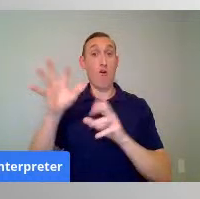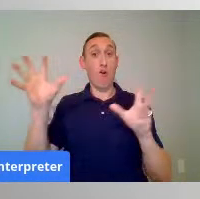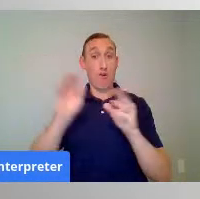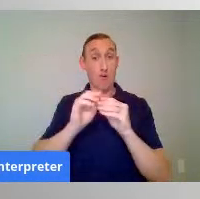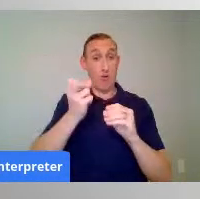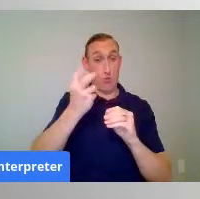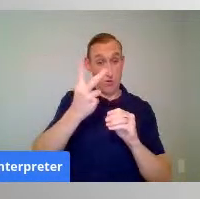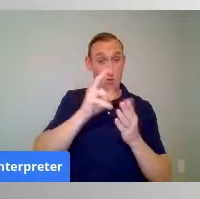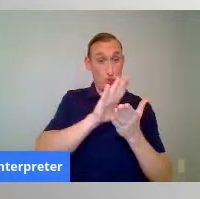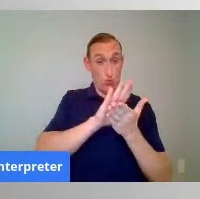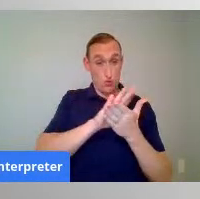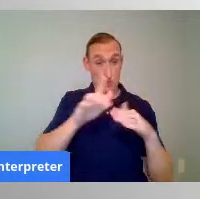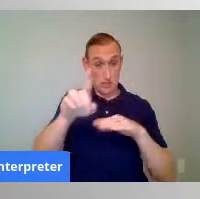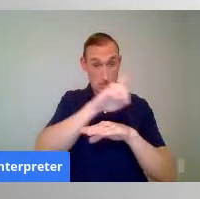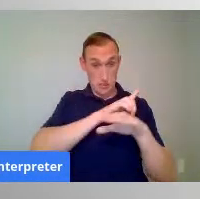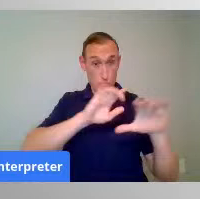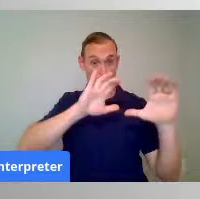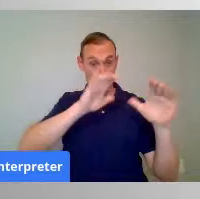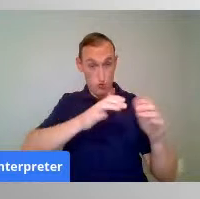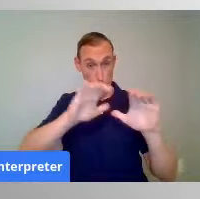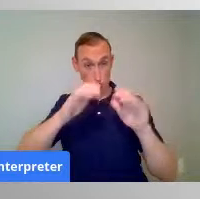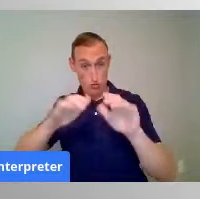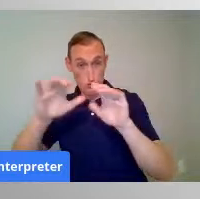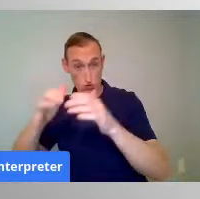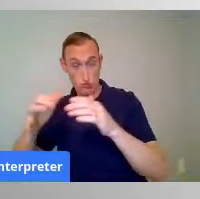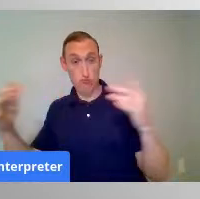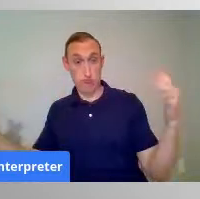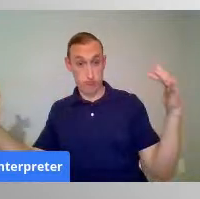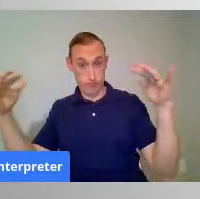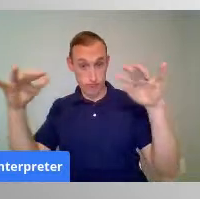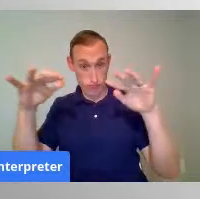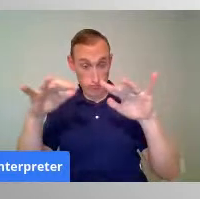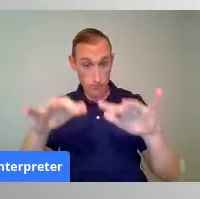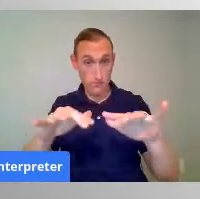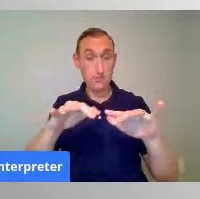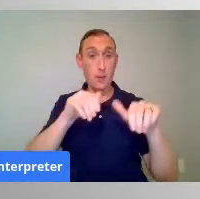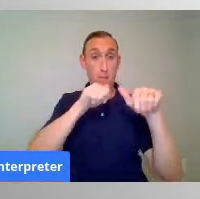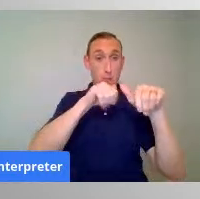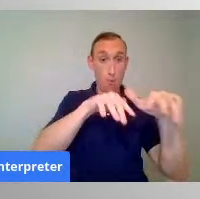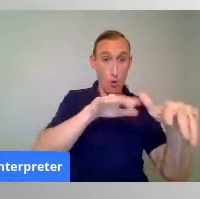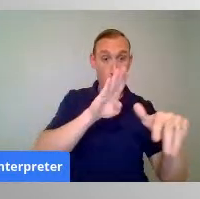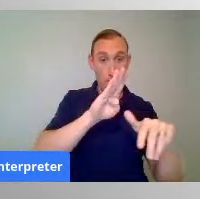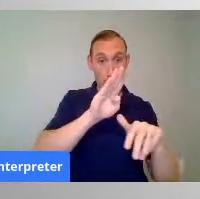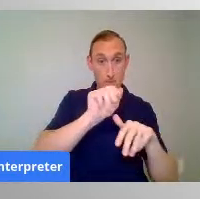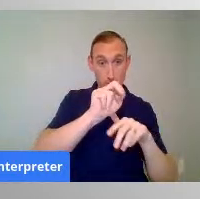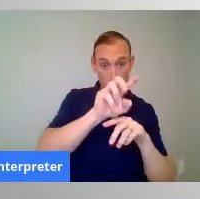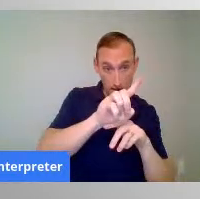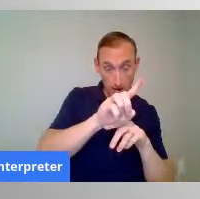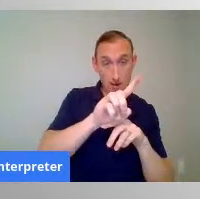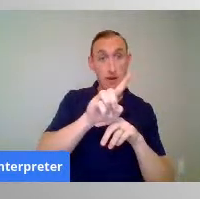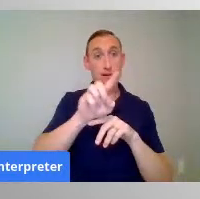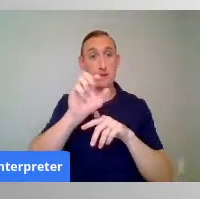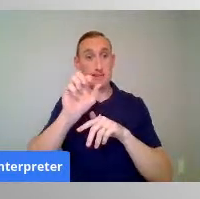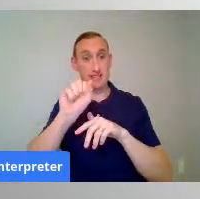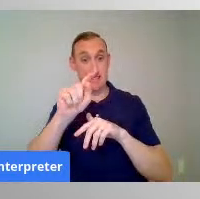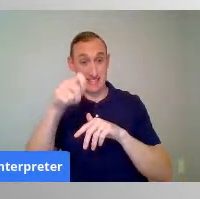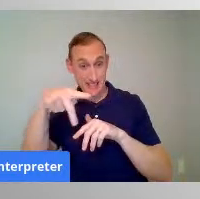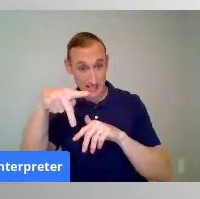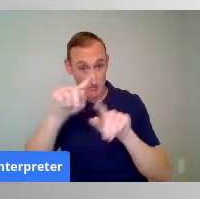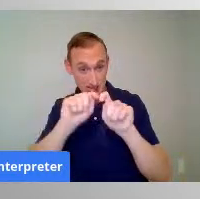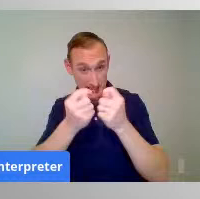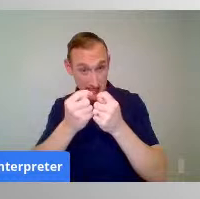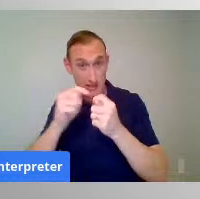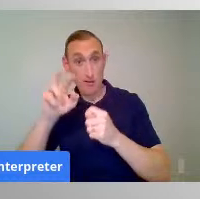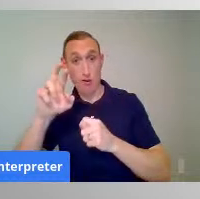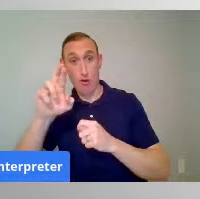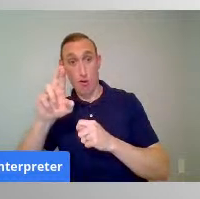groups participate between marching bands, step teams, and ROTC. And that has been, again, another wonderful partnership that's made